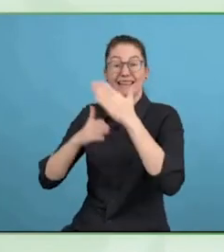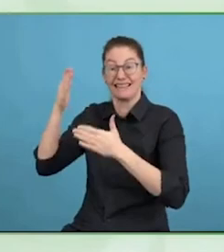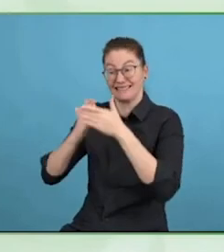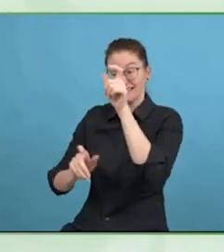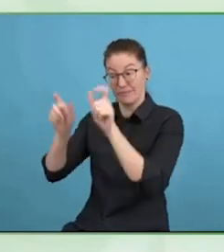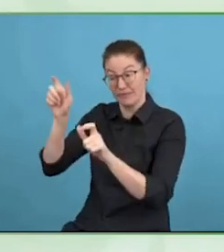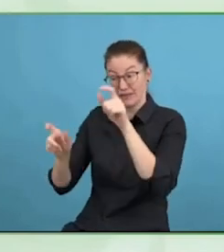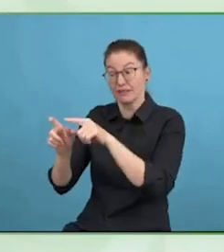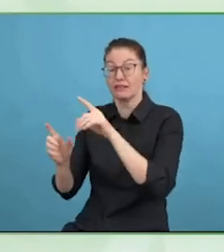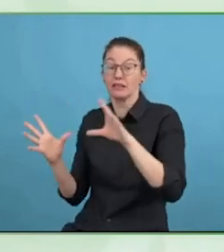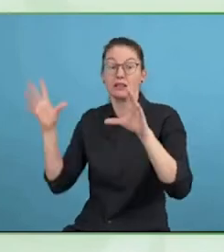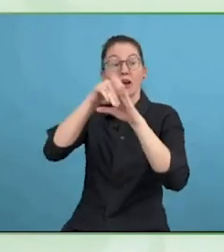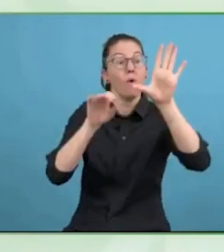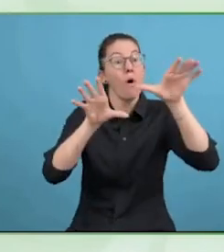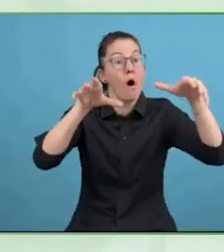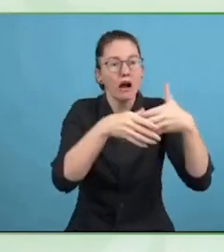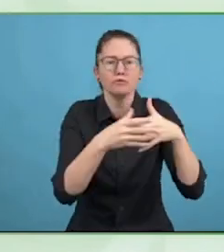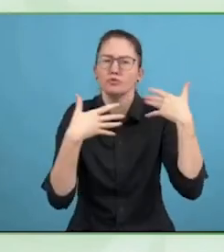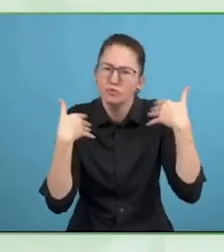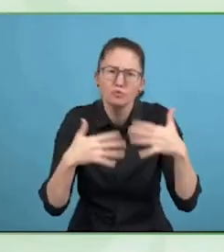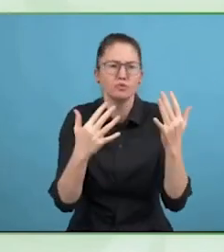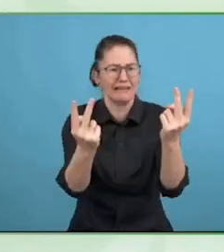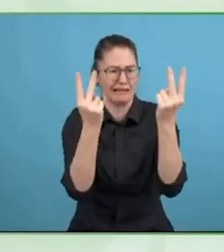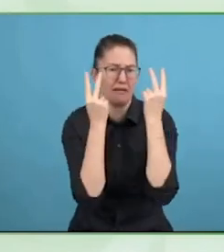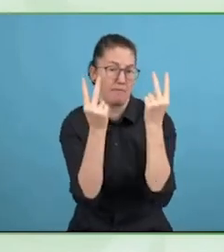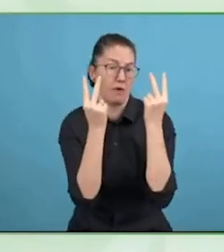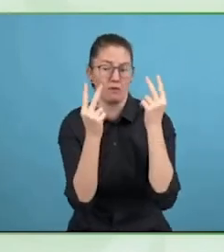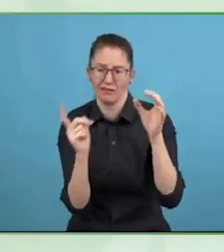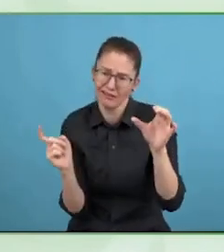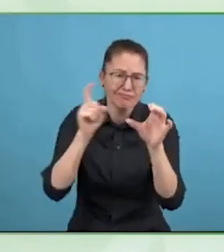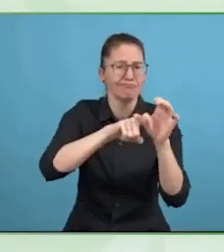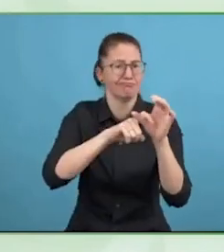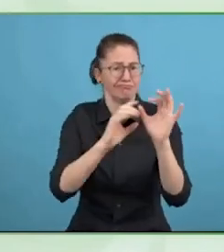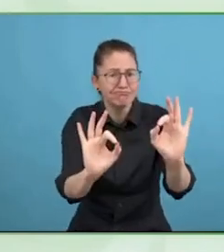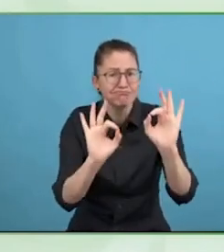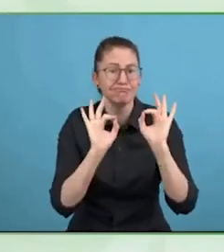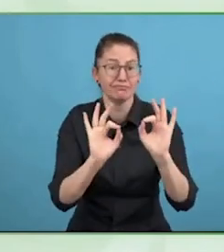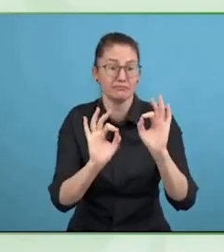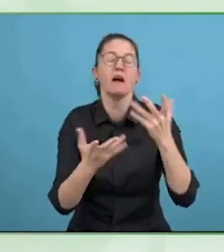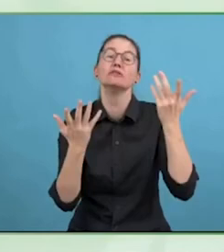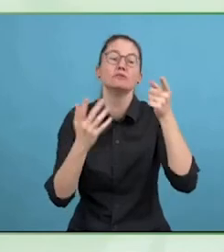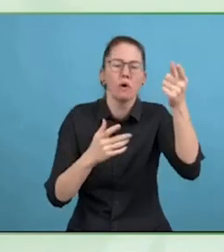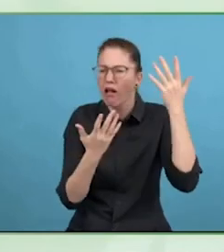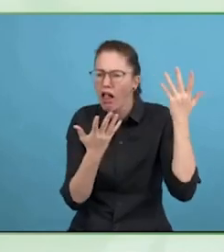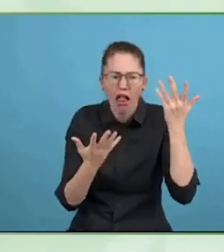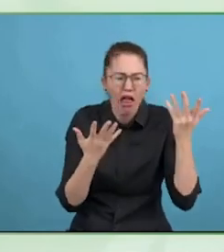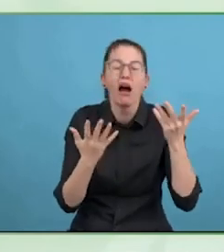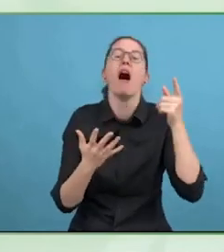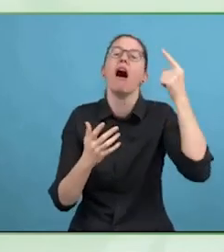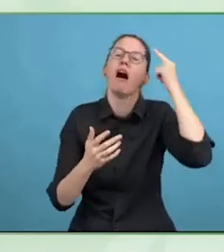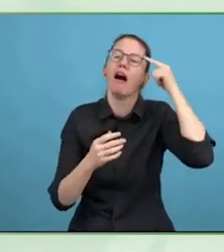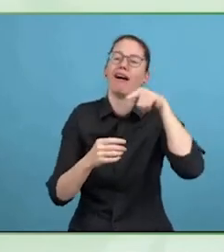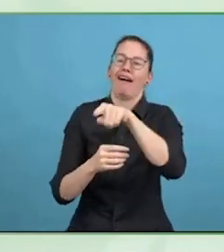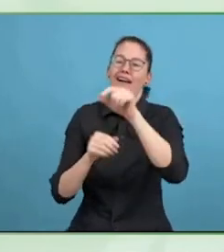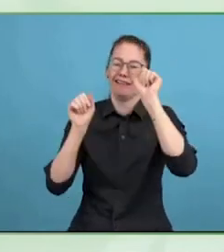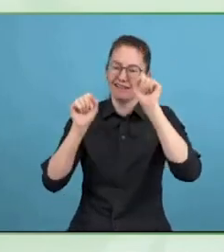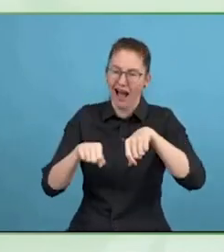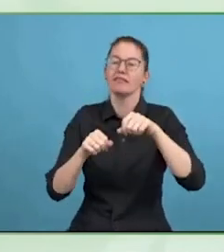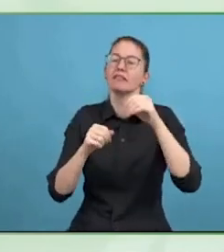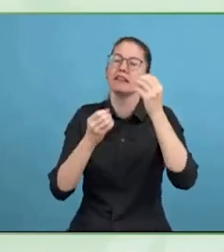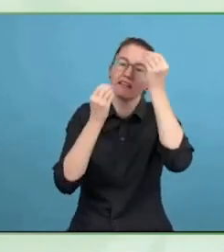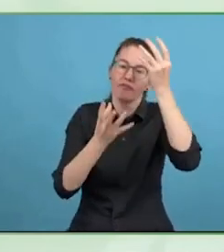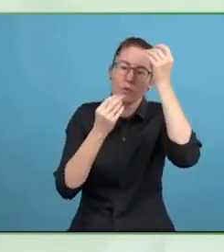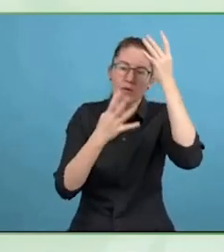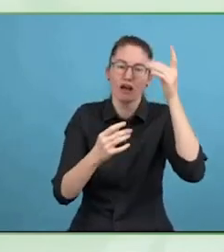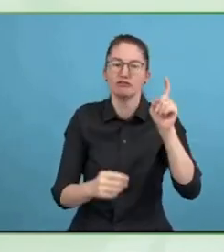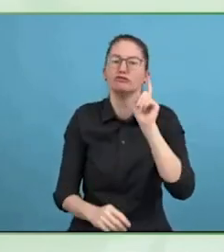with disabilities and what do I have to do with it for that. Then others might say, yeah, I know all this, but where do I find my